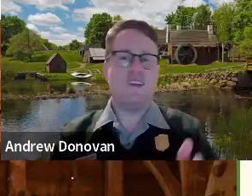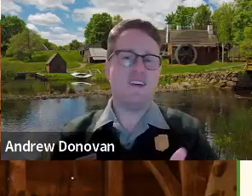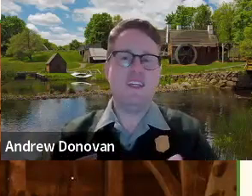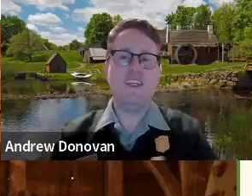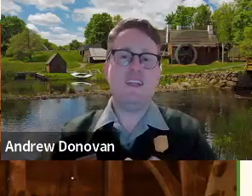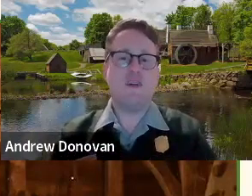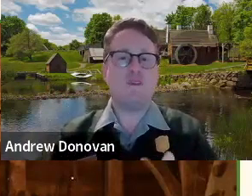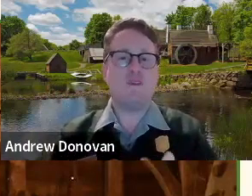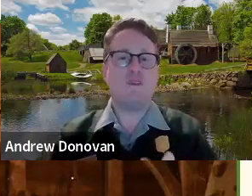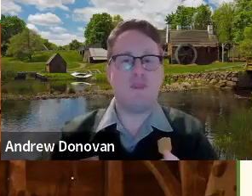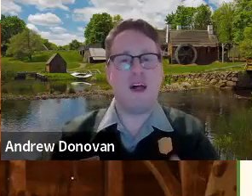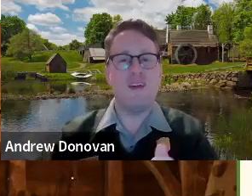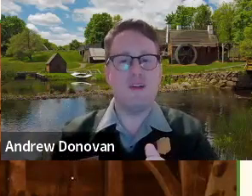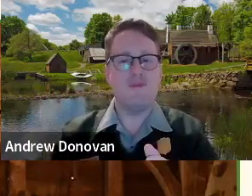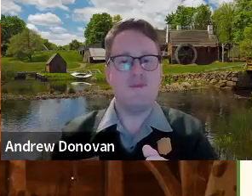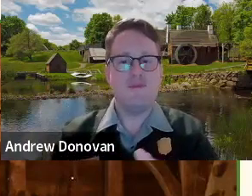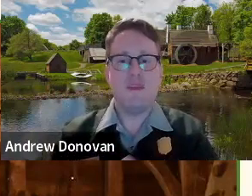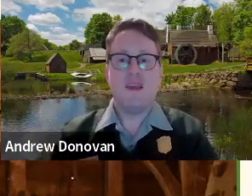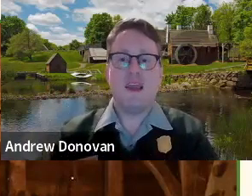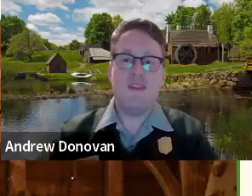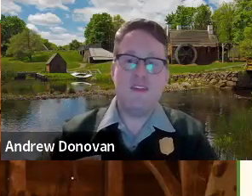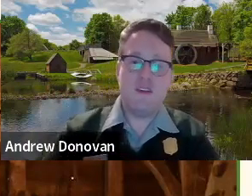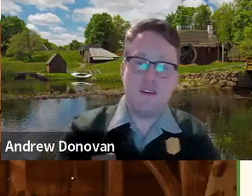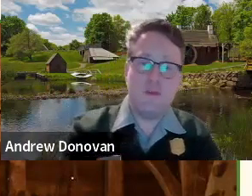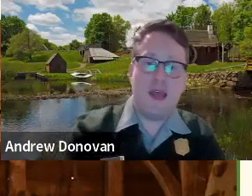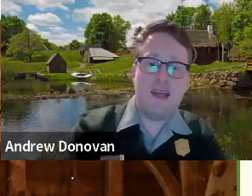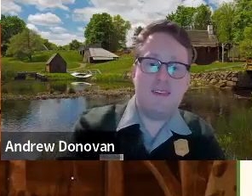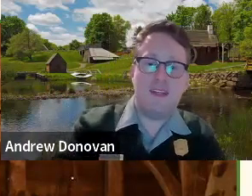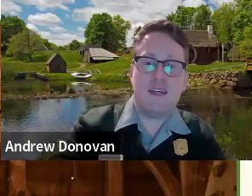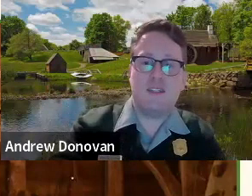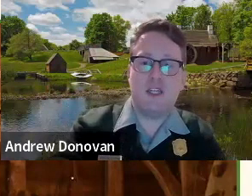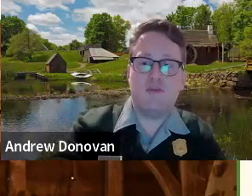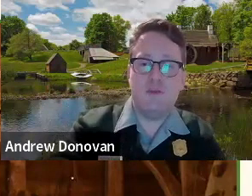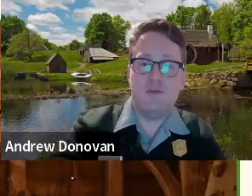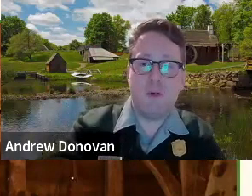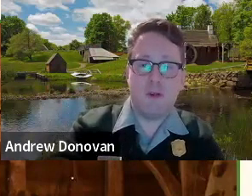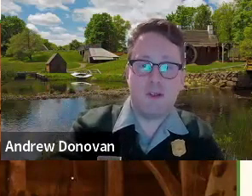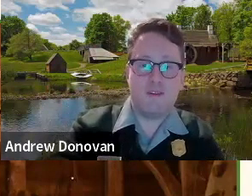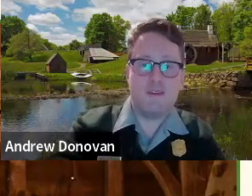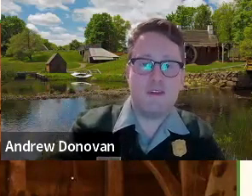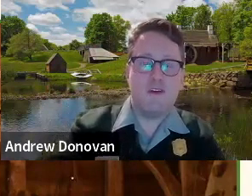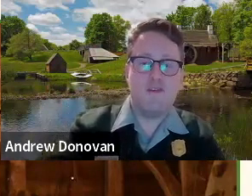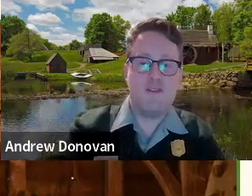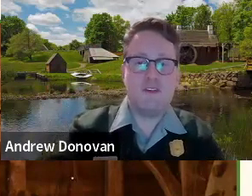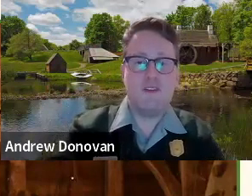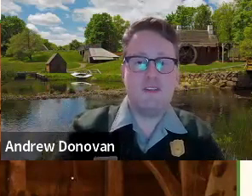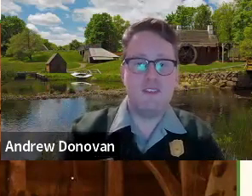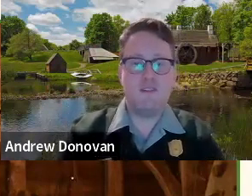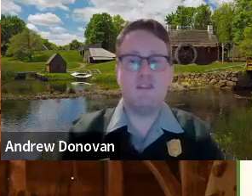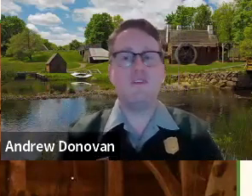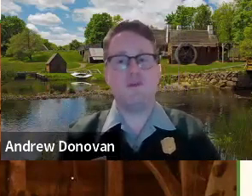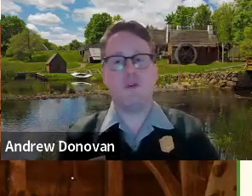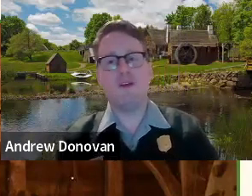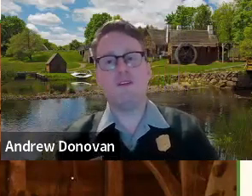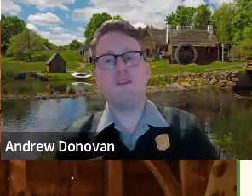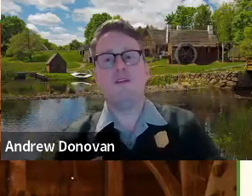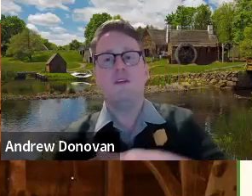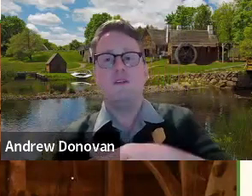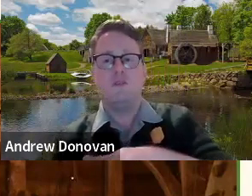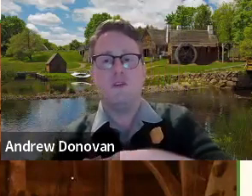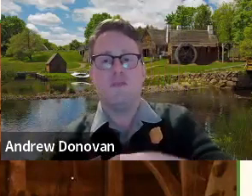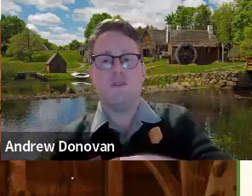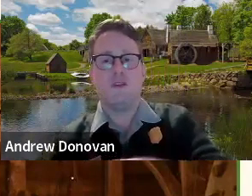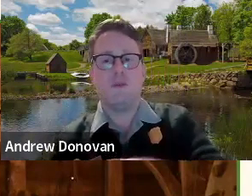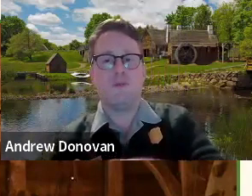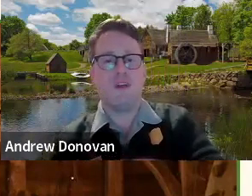it. They're heating it up so it's pliable. And then they're going to pass it actually through rollers. First, a series of